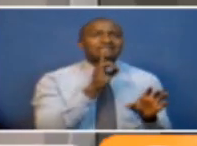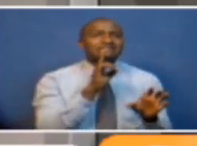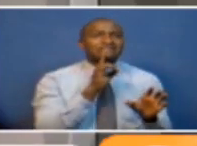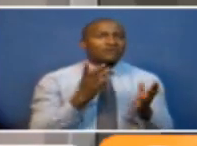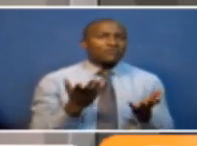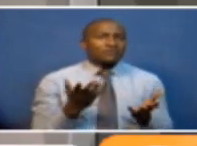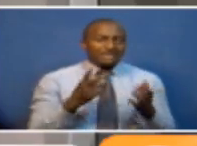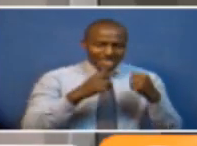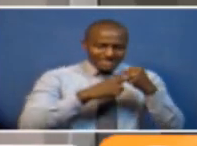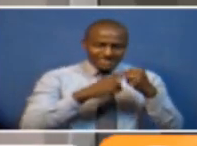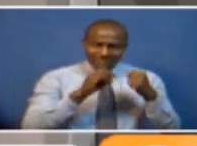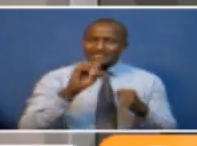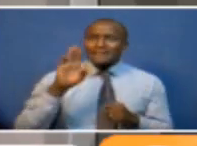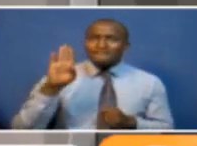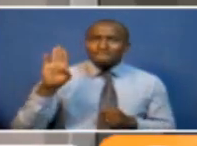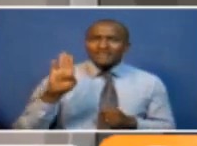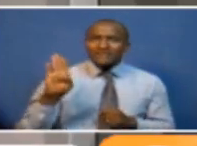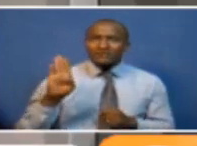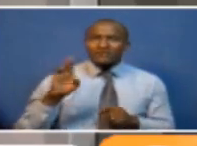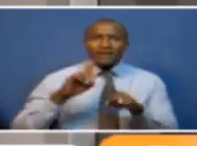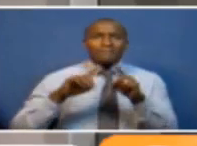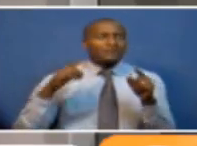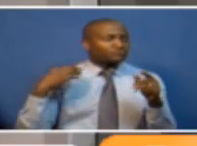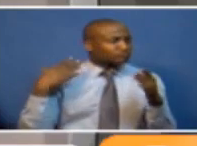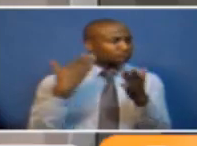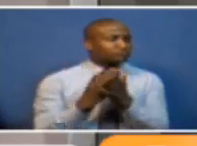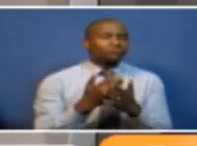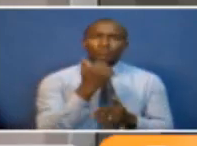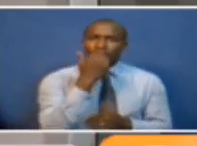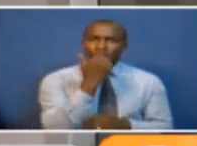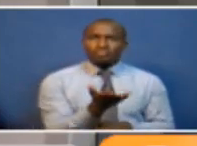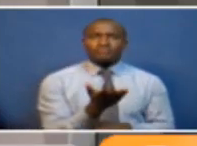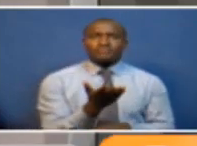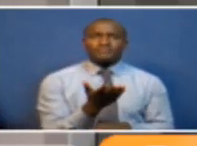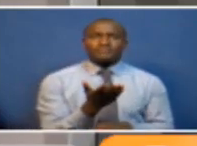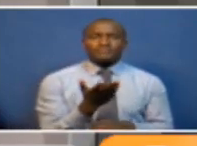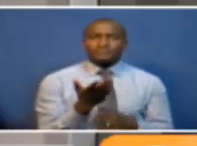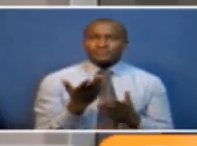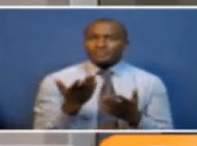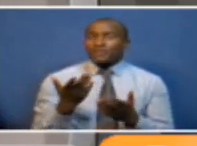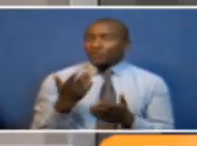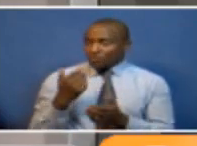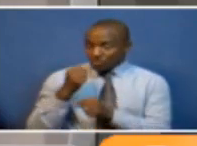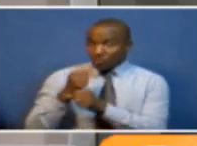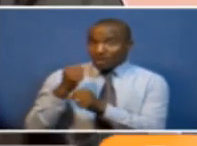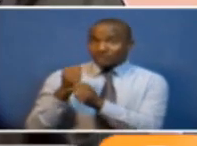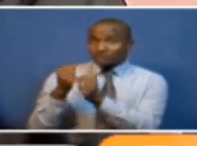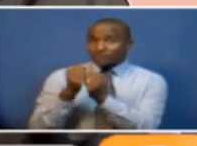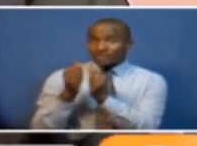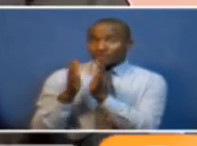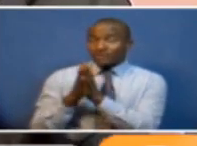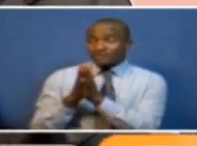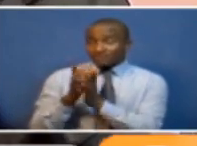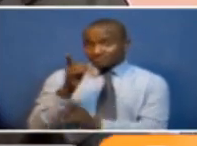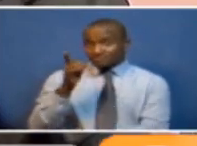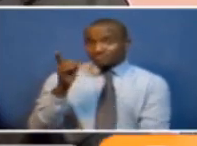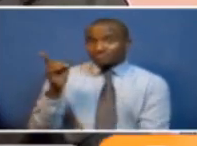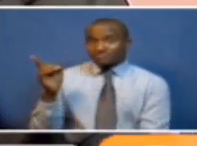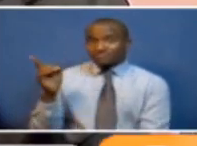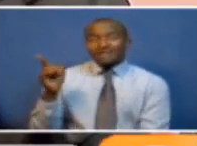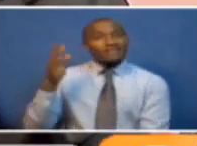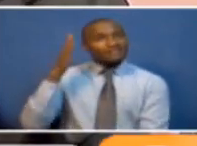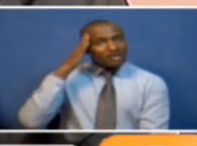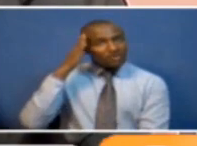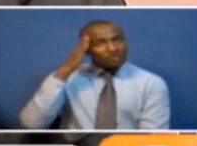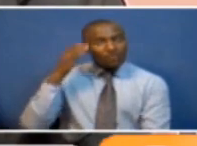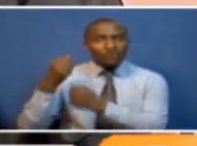nothing coming out of it for more than a year? What are they saying now? We have worked together with these investors. They are privy to the